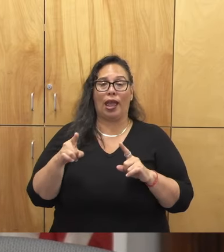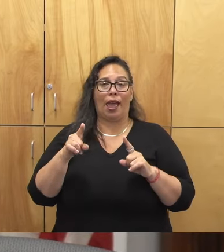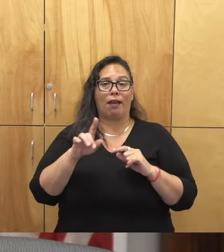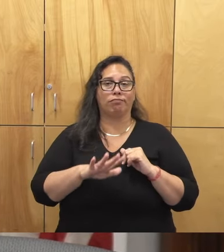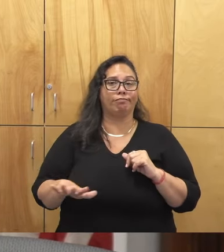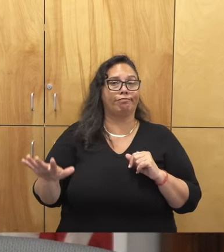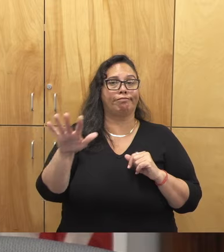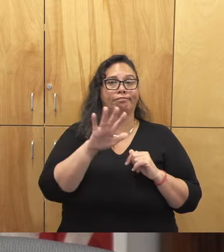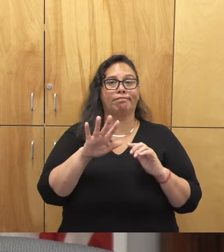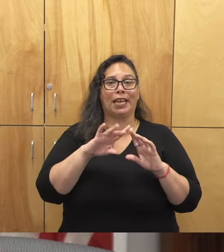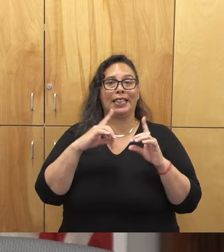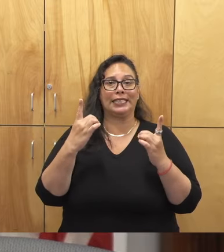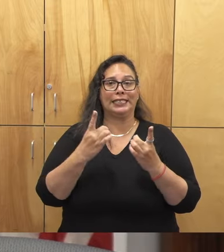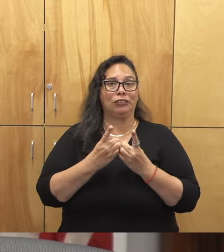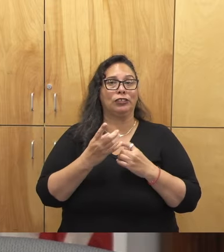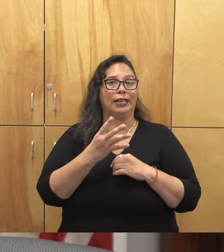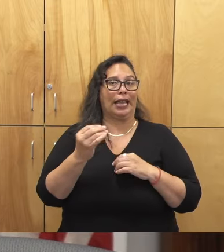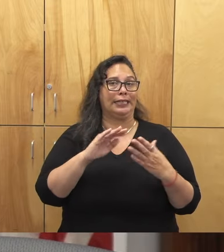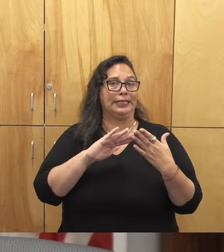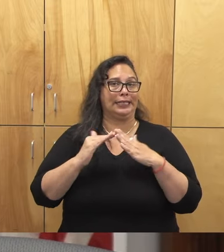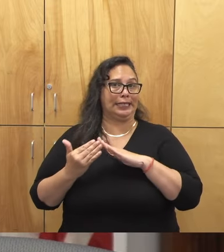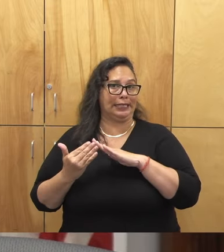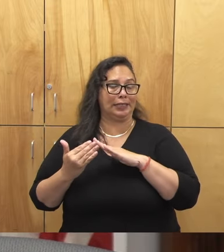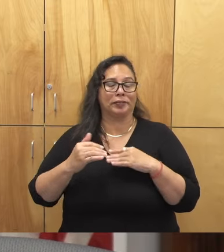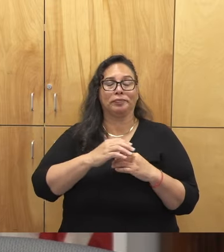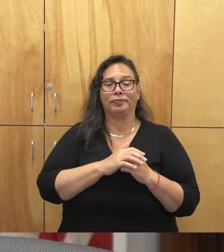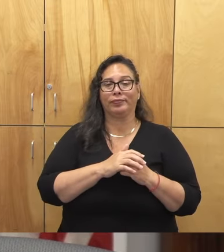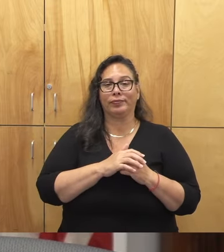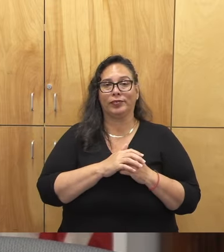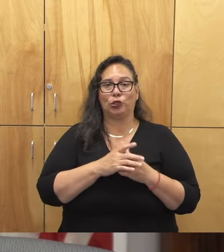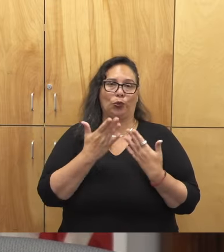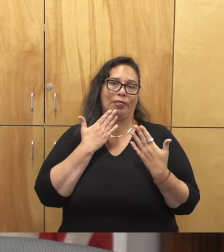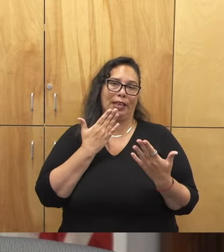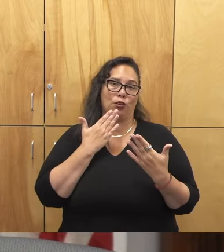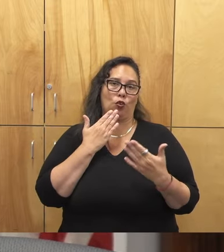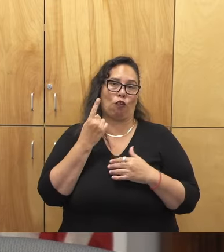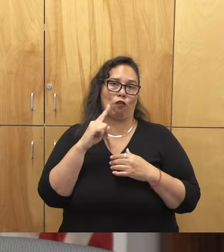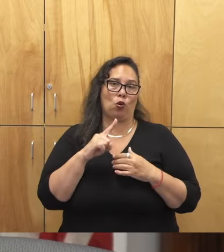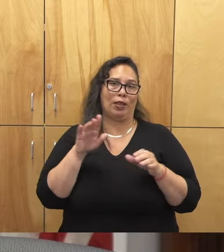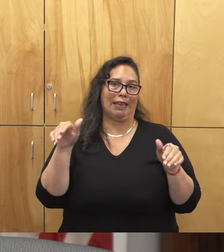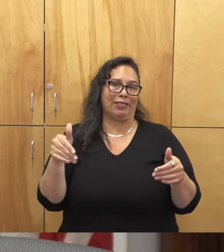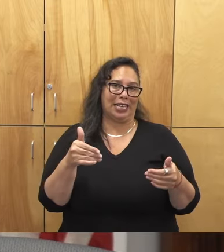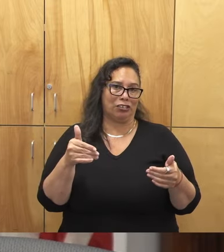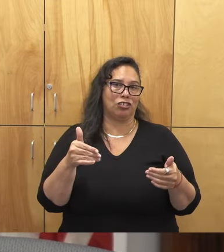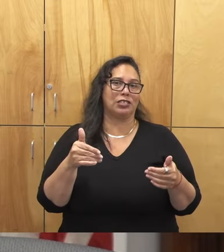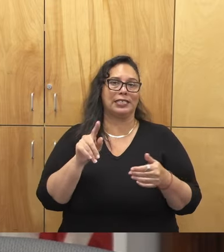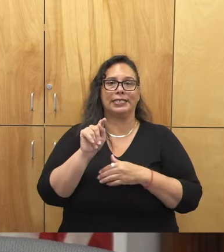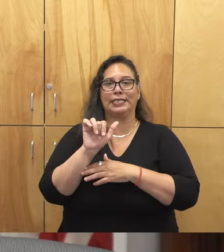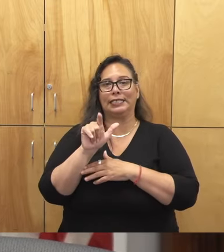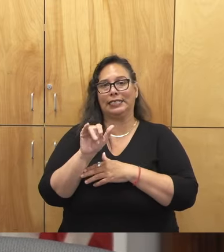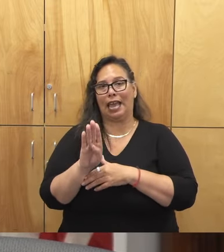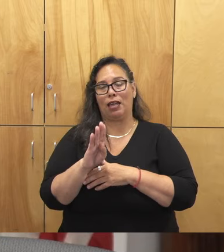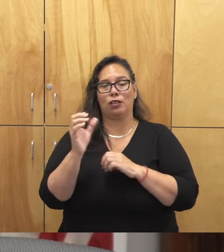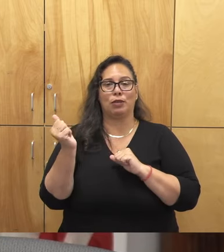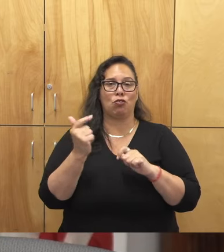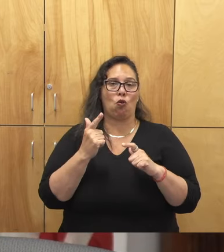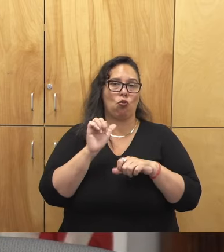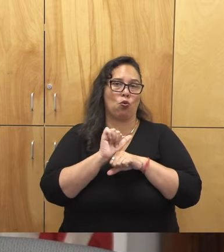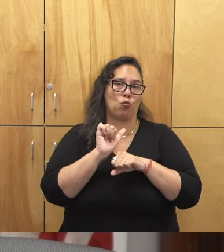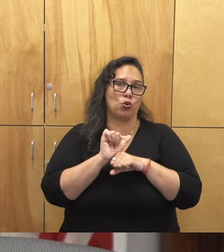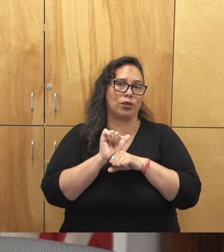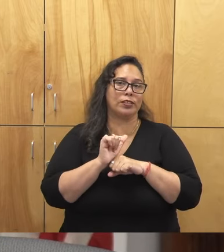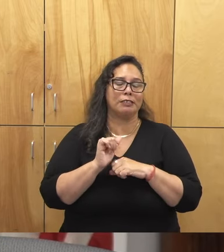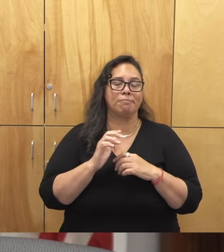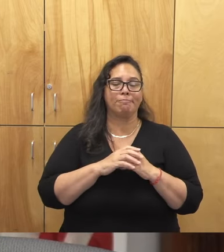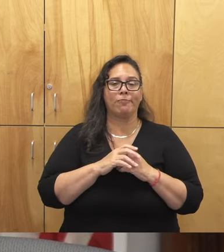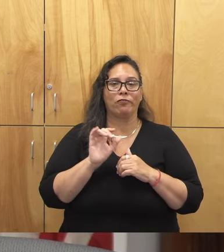our district and across our city. So, you know, big thank you for the invitation to Taub and to all the work that they did to